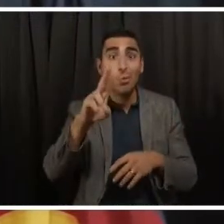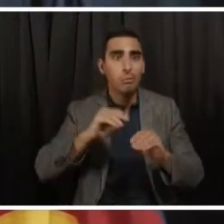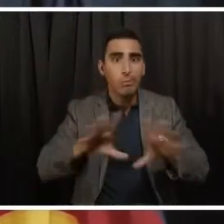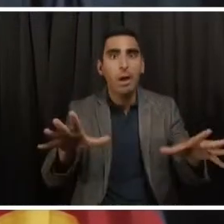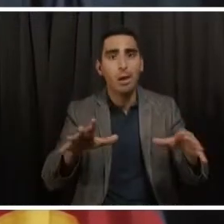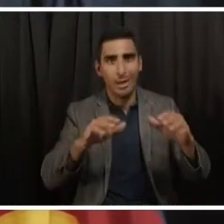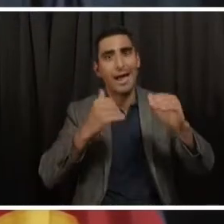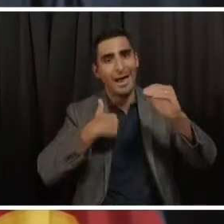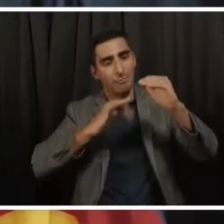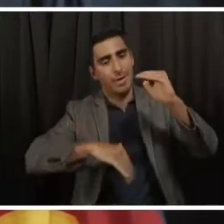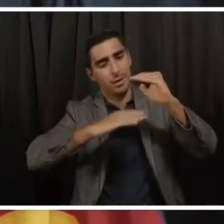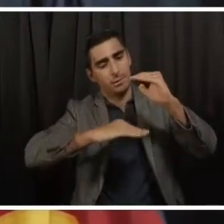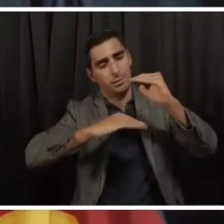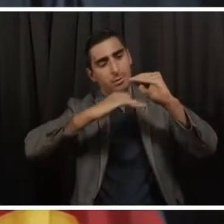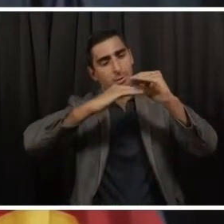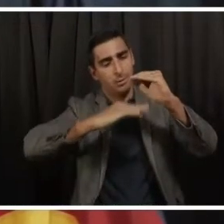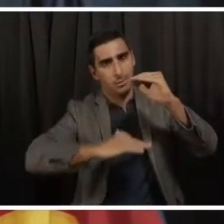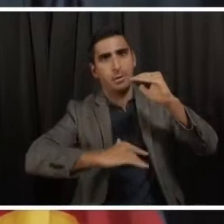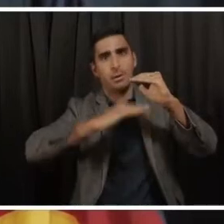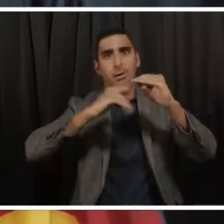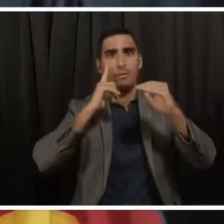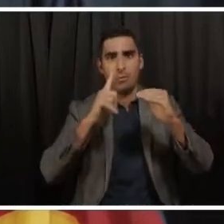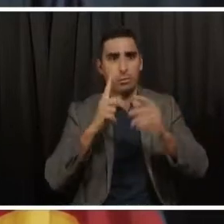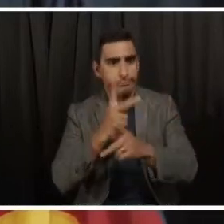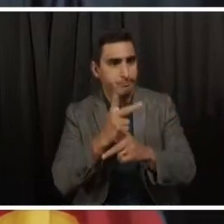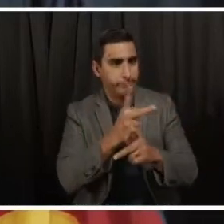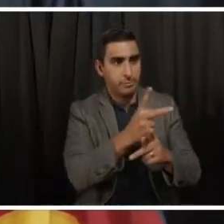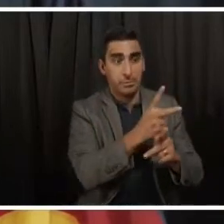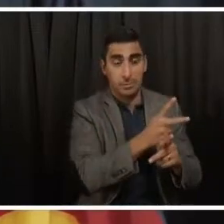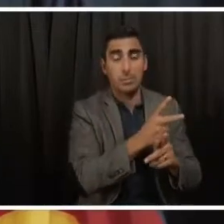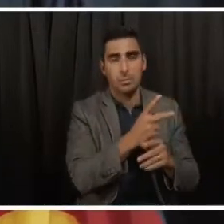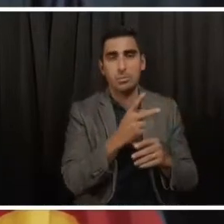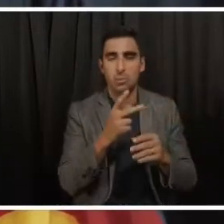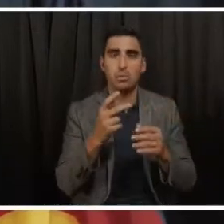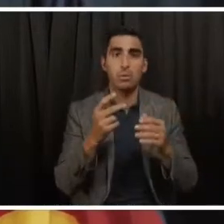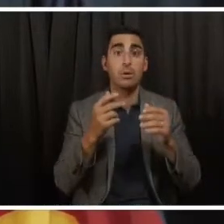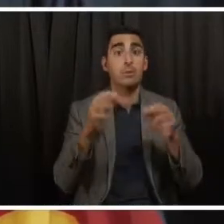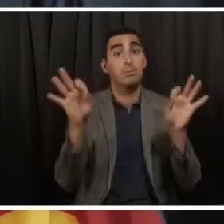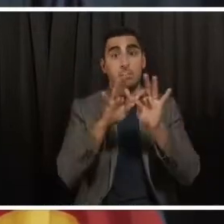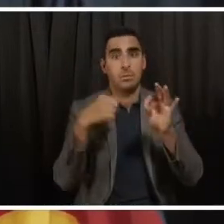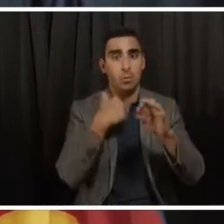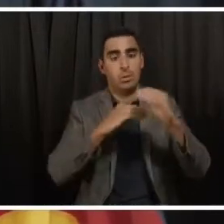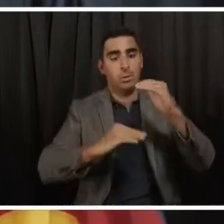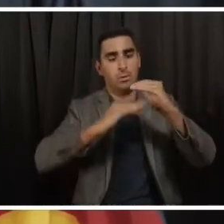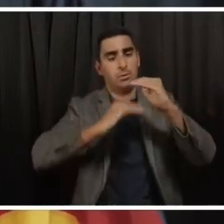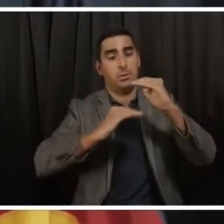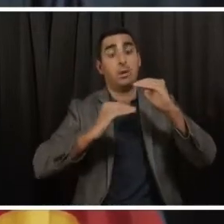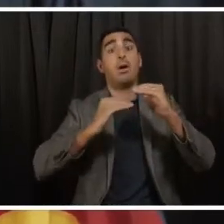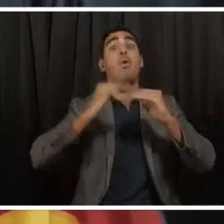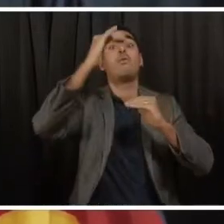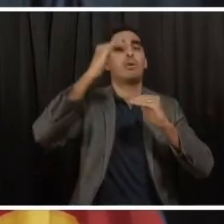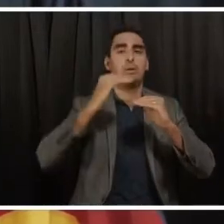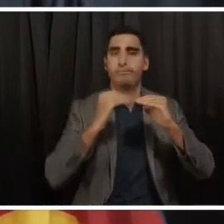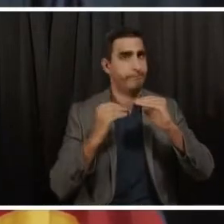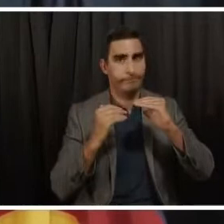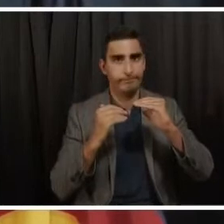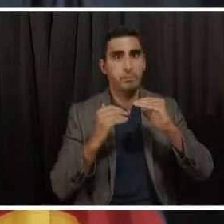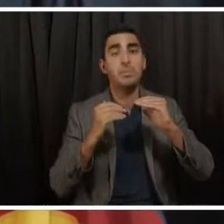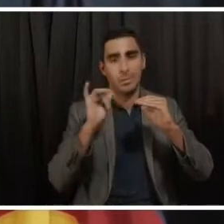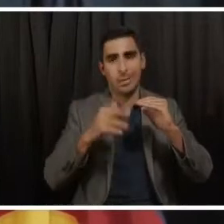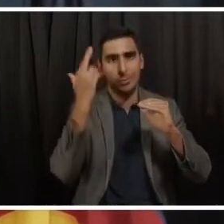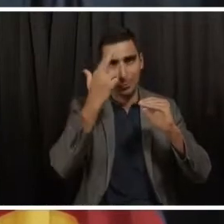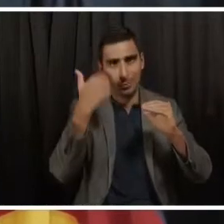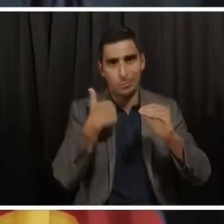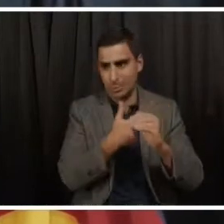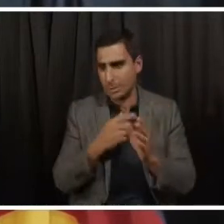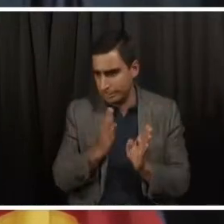that 99 to 95% range. It is very important we don't exceed that capacity. That's why we're working on additional capacity. That's also why we've are